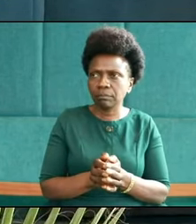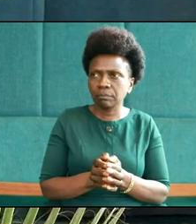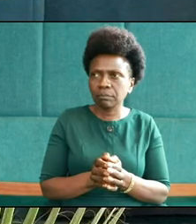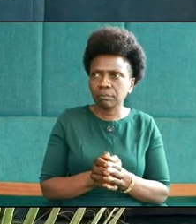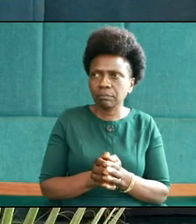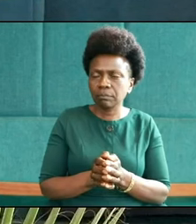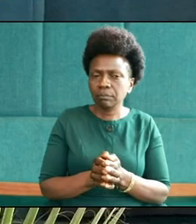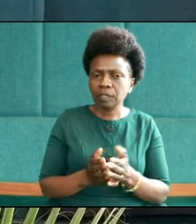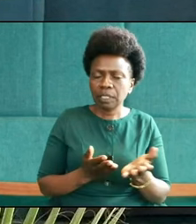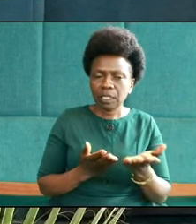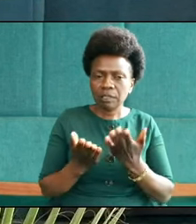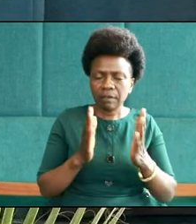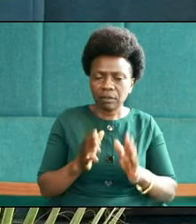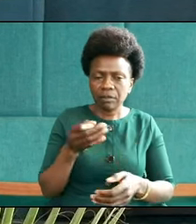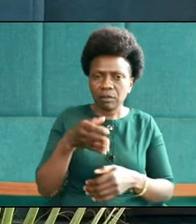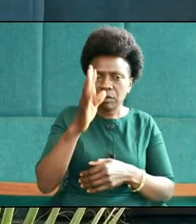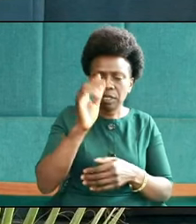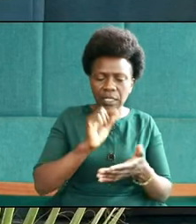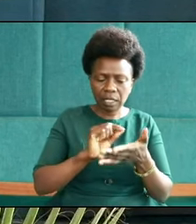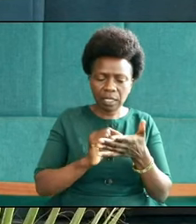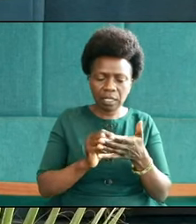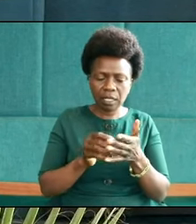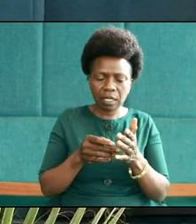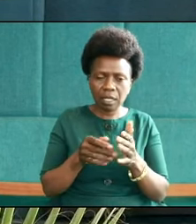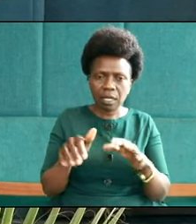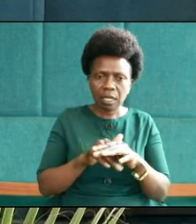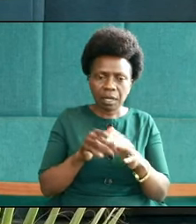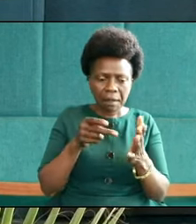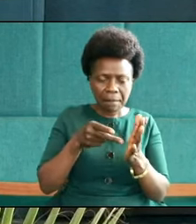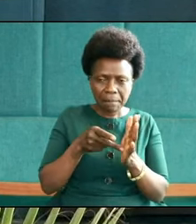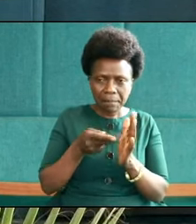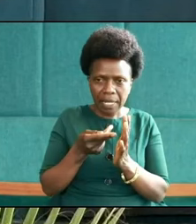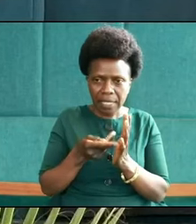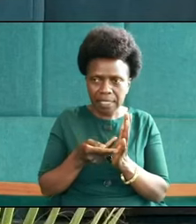the servant of God writing in page